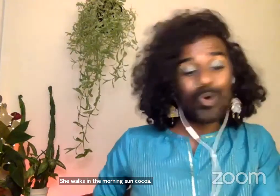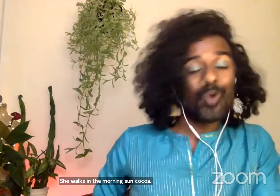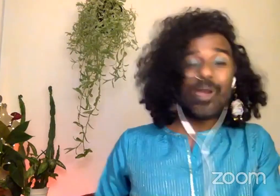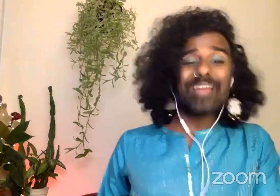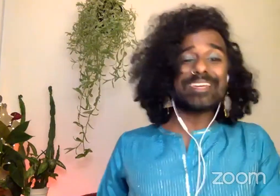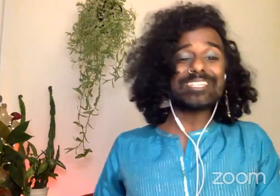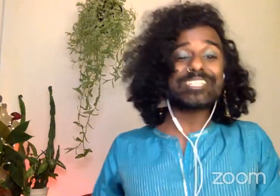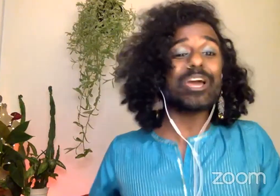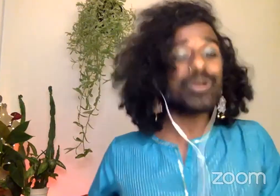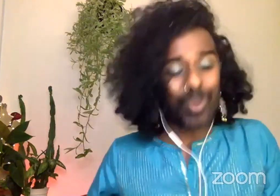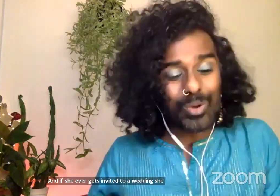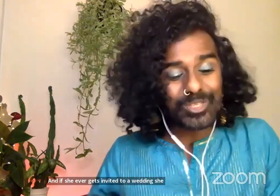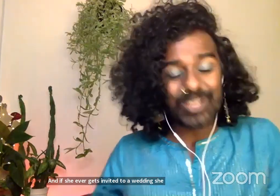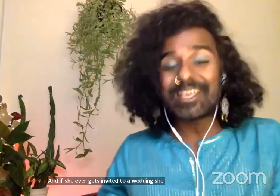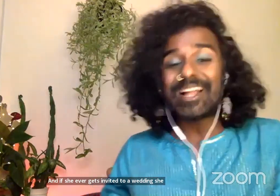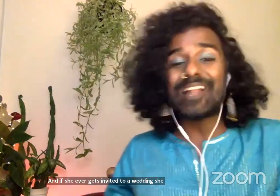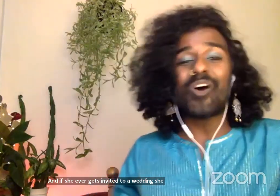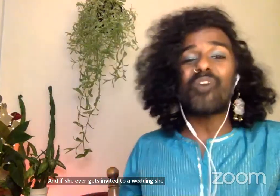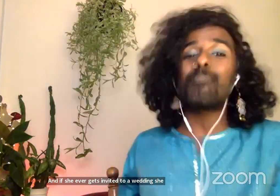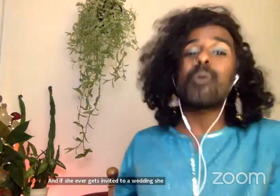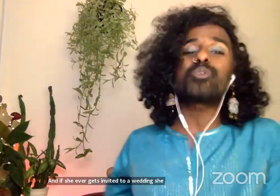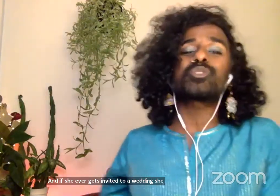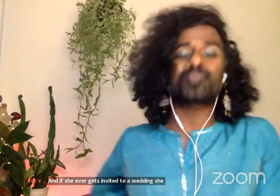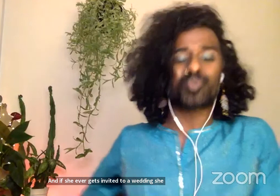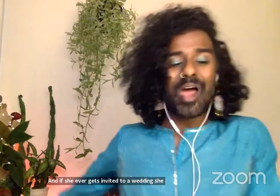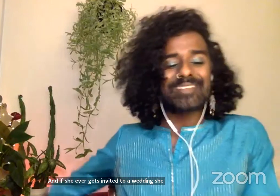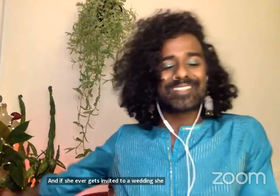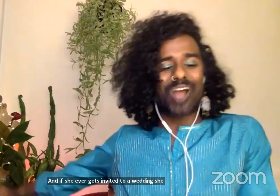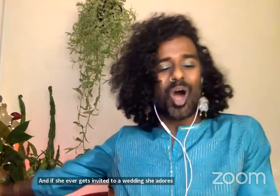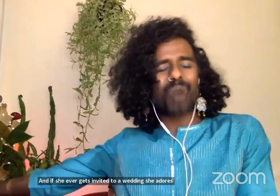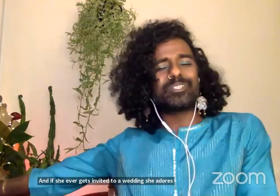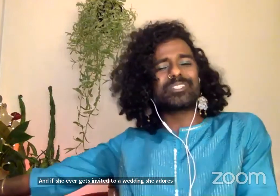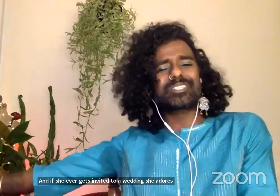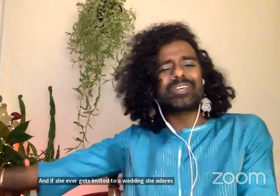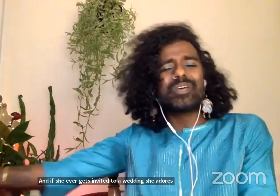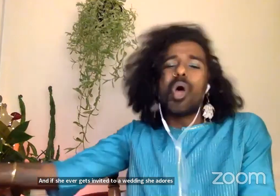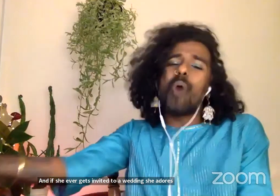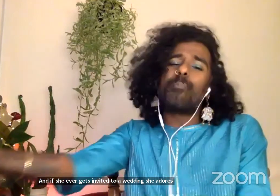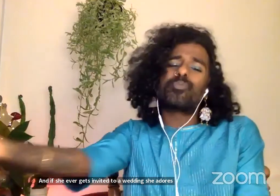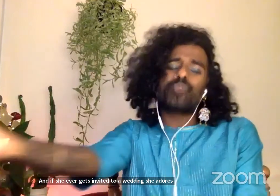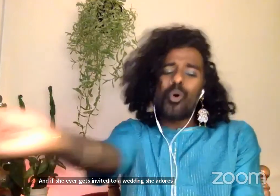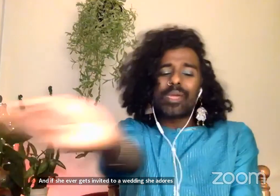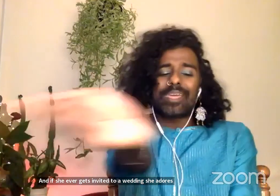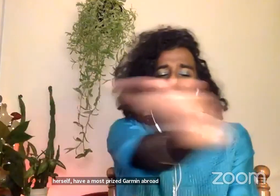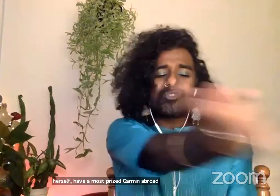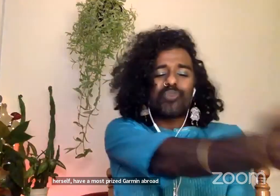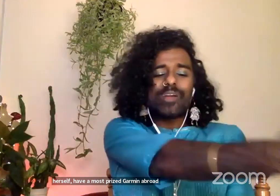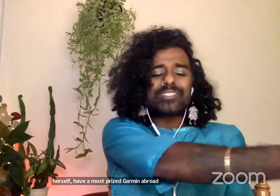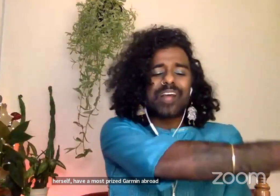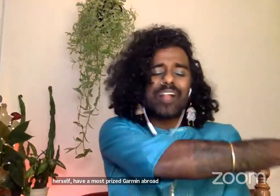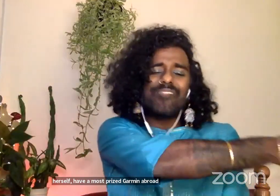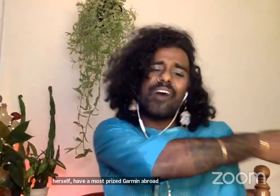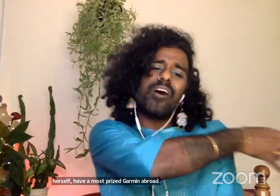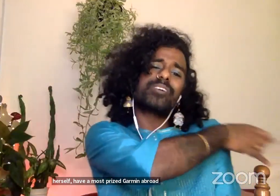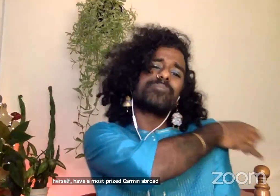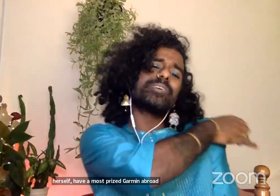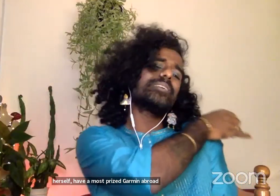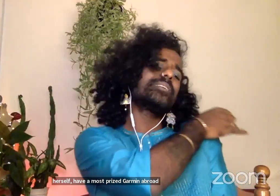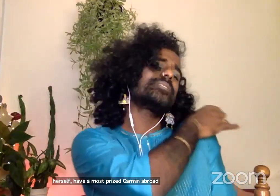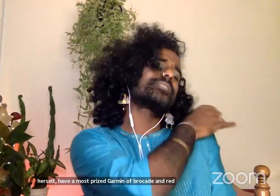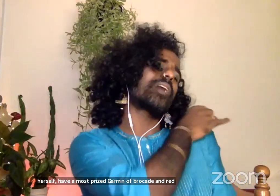invited to a wedding, she adorns herself of her most prized garment, a brocaded red